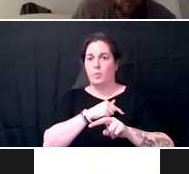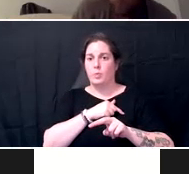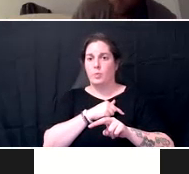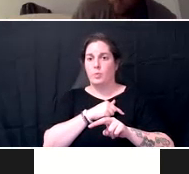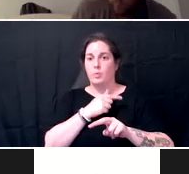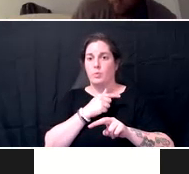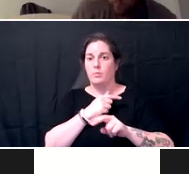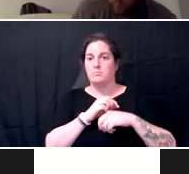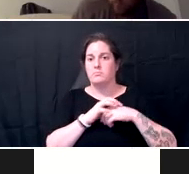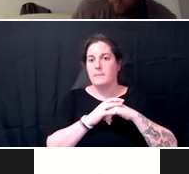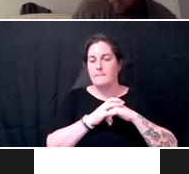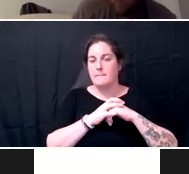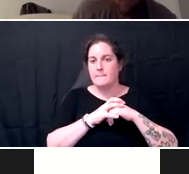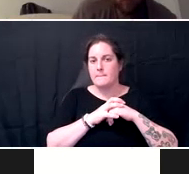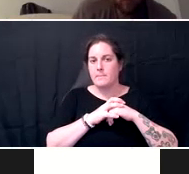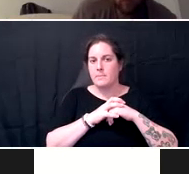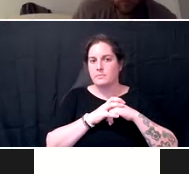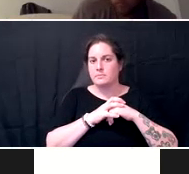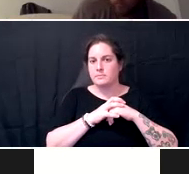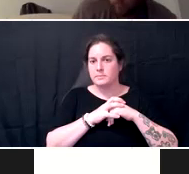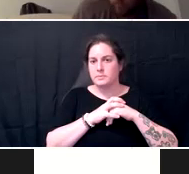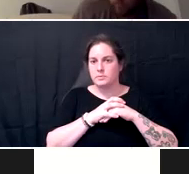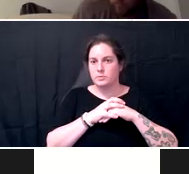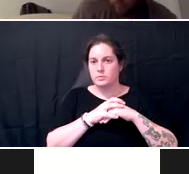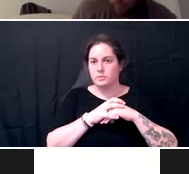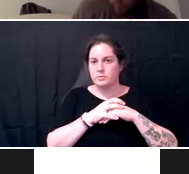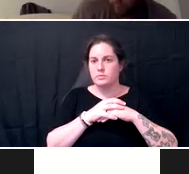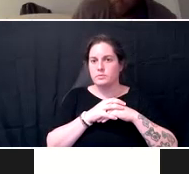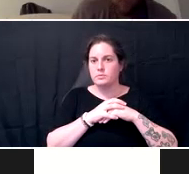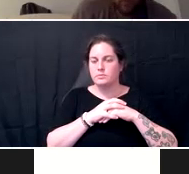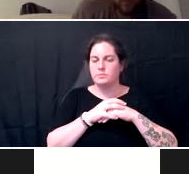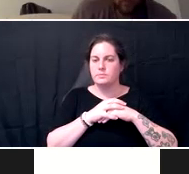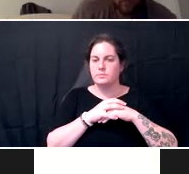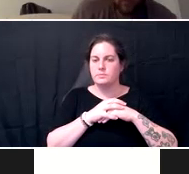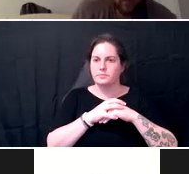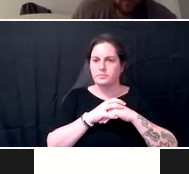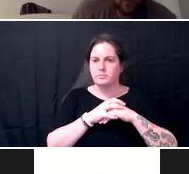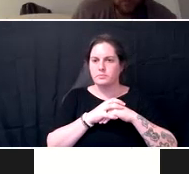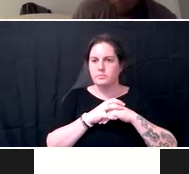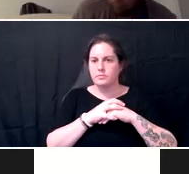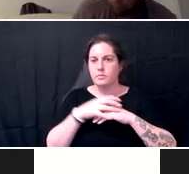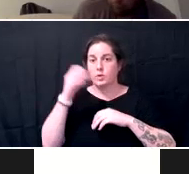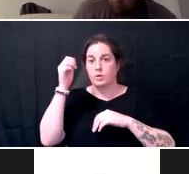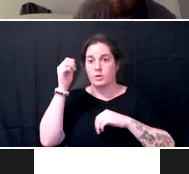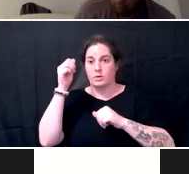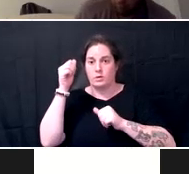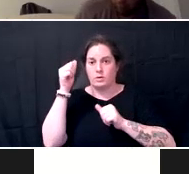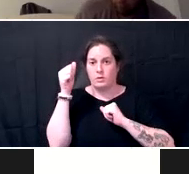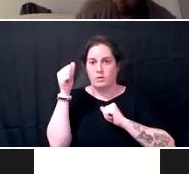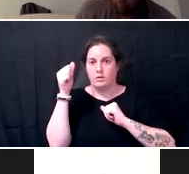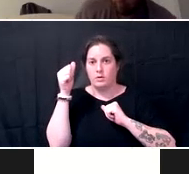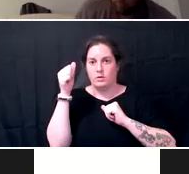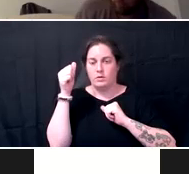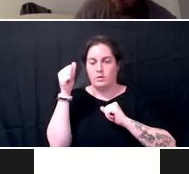squared. And I've already taken care of the fact that the acceleration is a vector, and the minus sign tells me